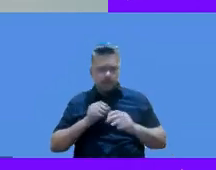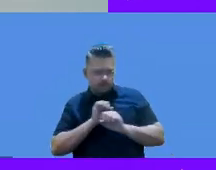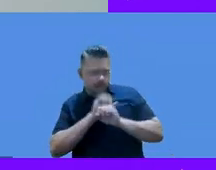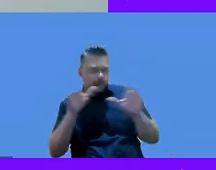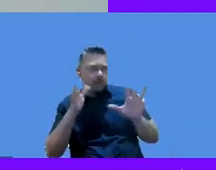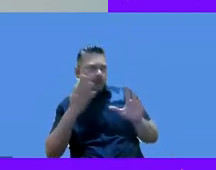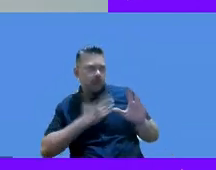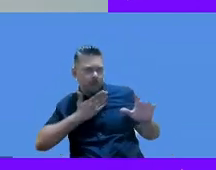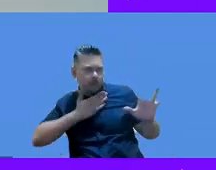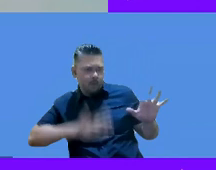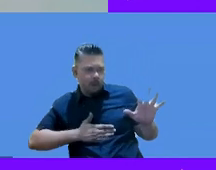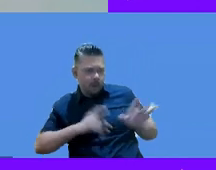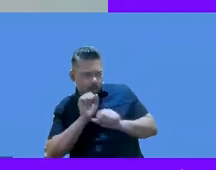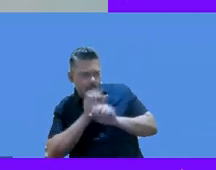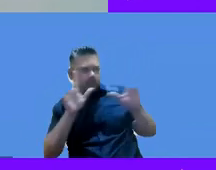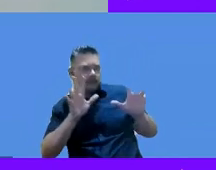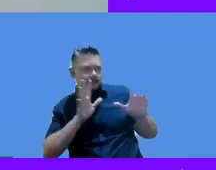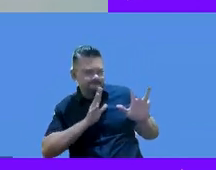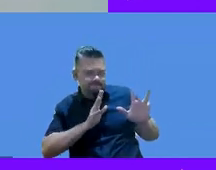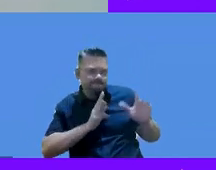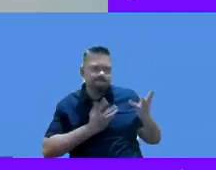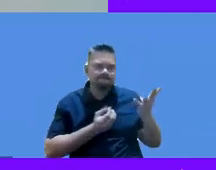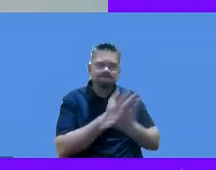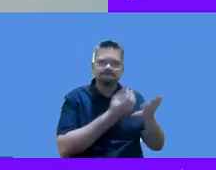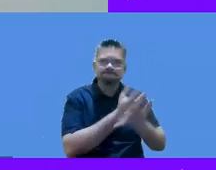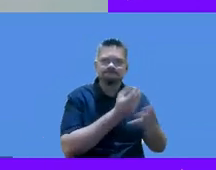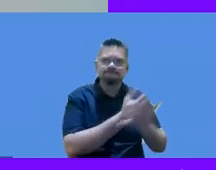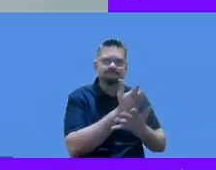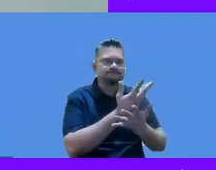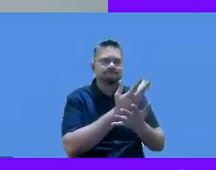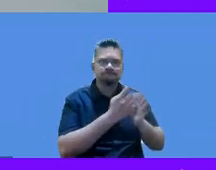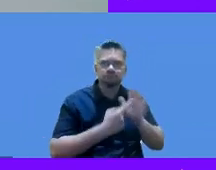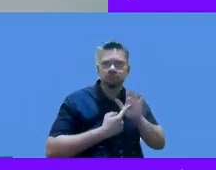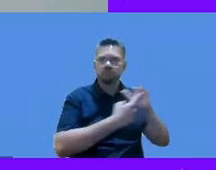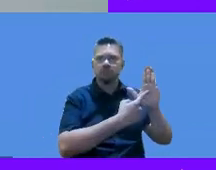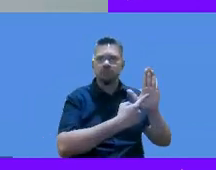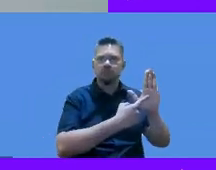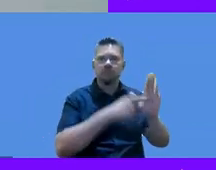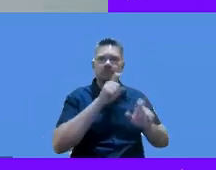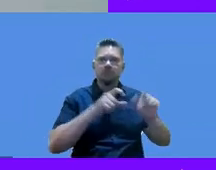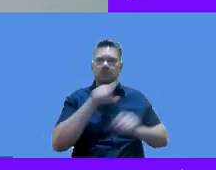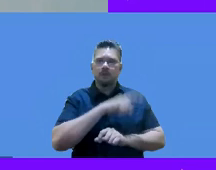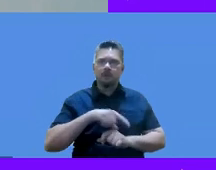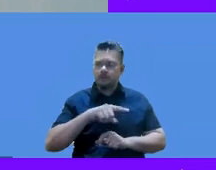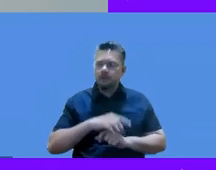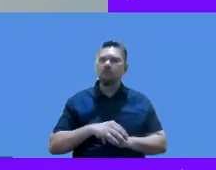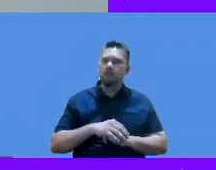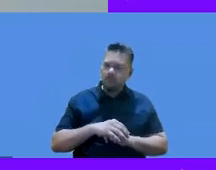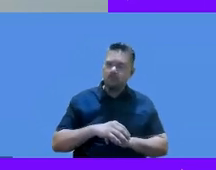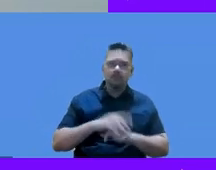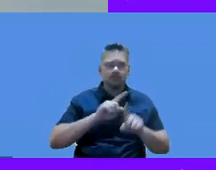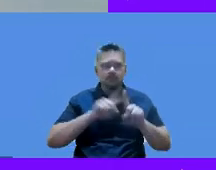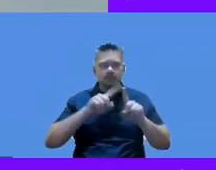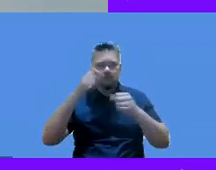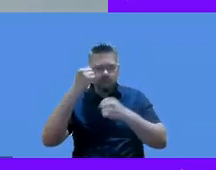and challenges you would like to highlight. Leverage the reach and network of the campaign to find like-minded young people and organizations that